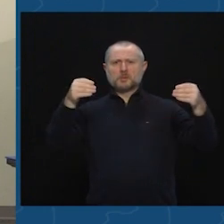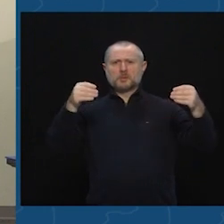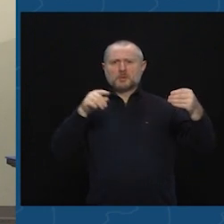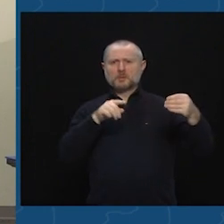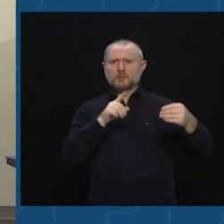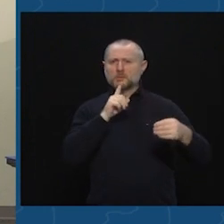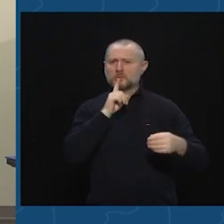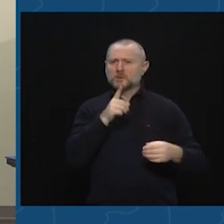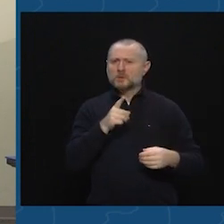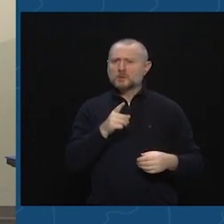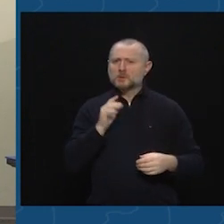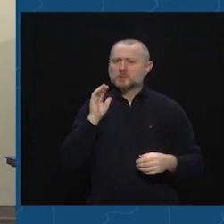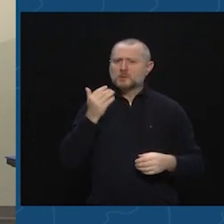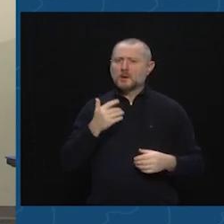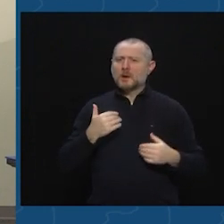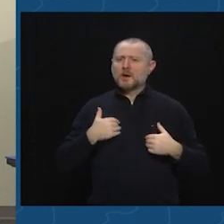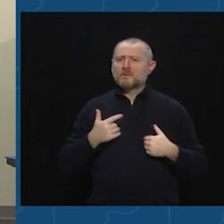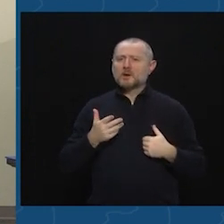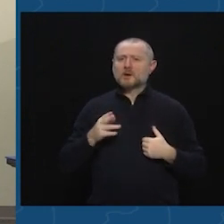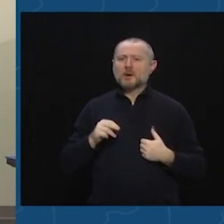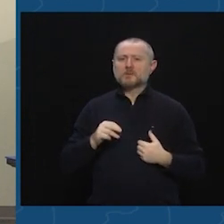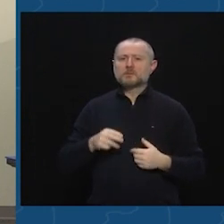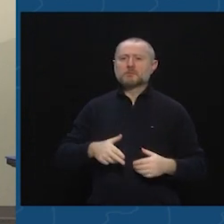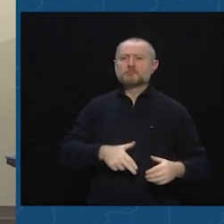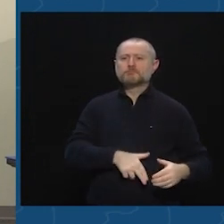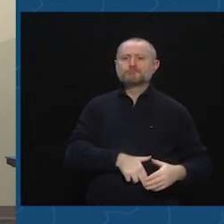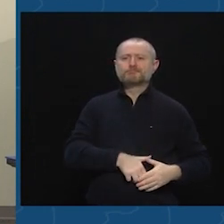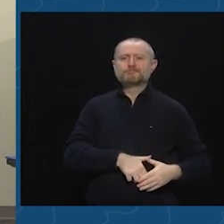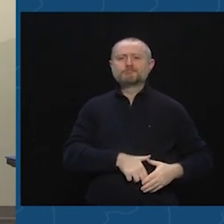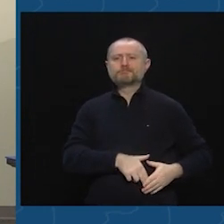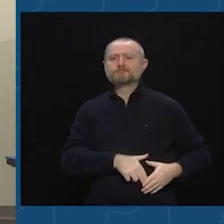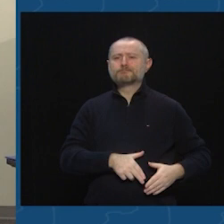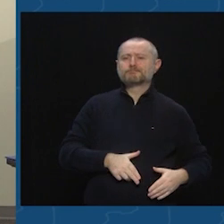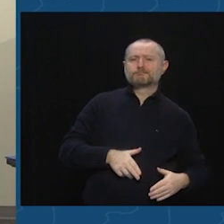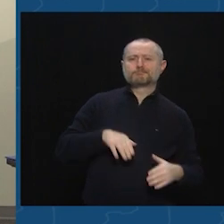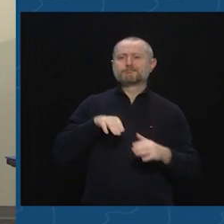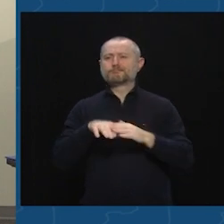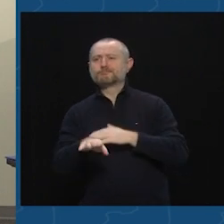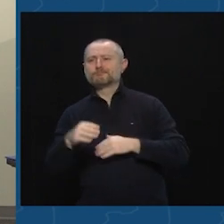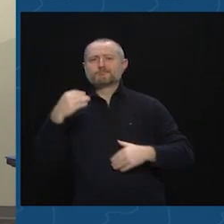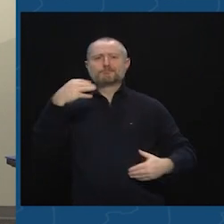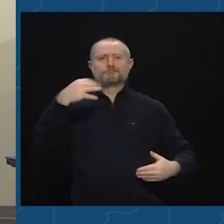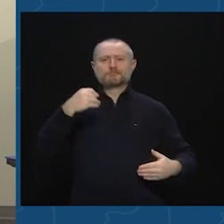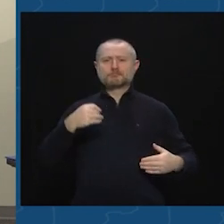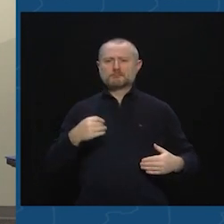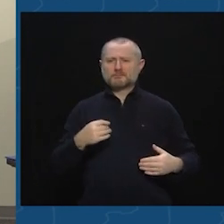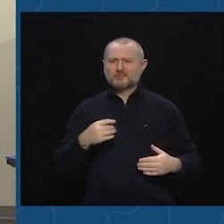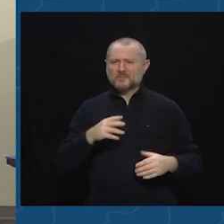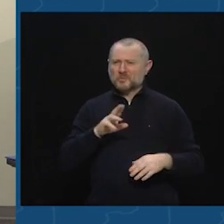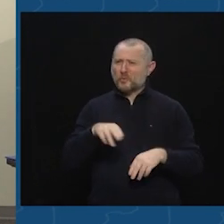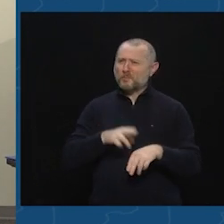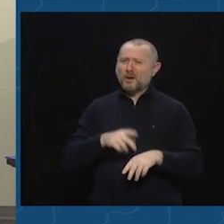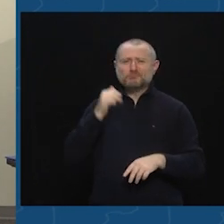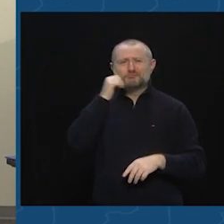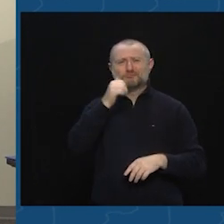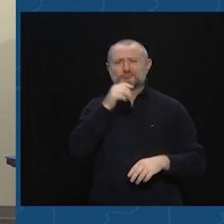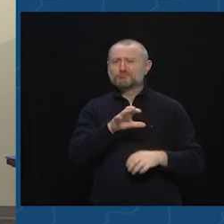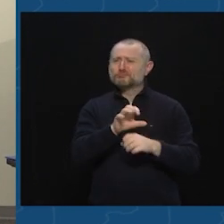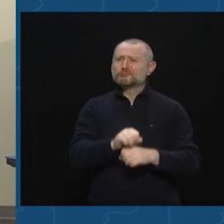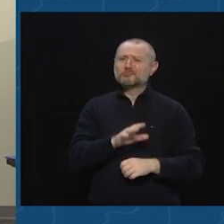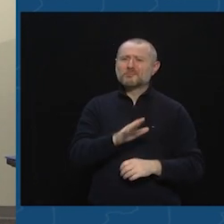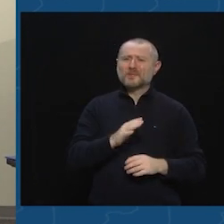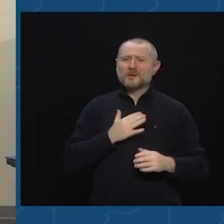in our city, in our state, and in many cases in our country. We have no